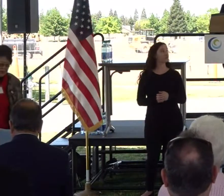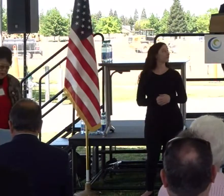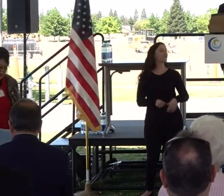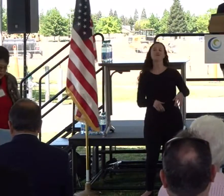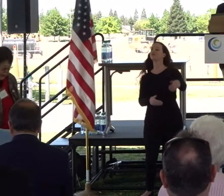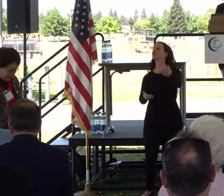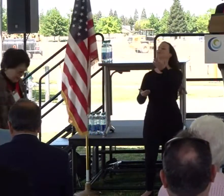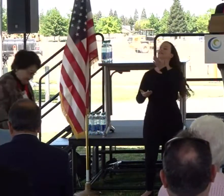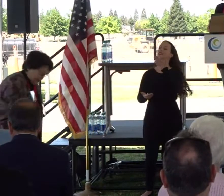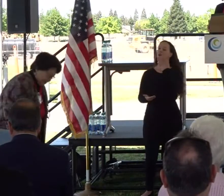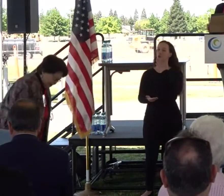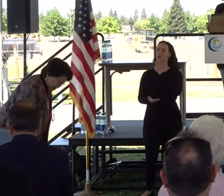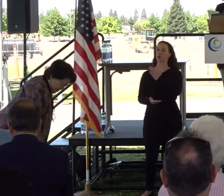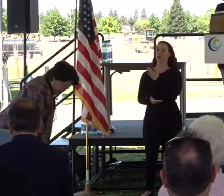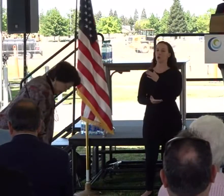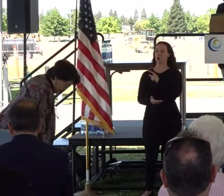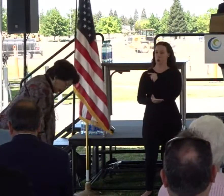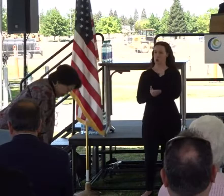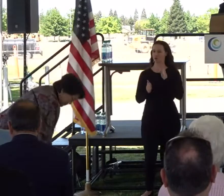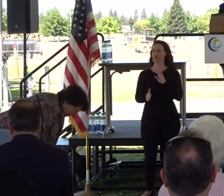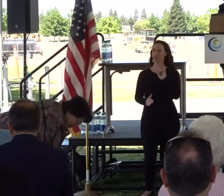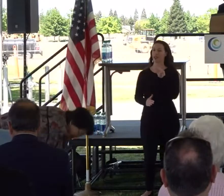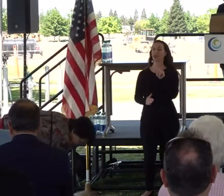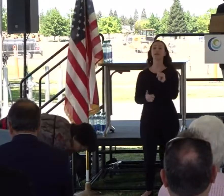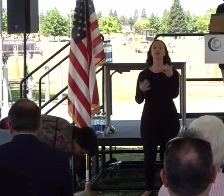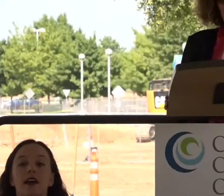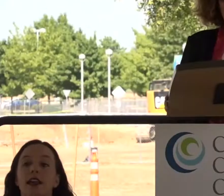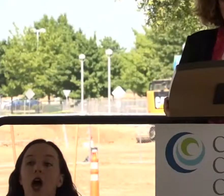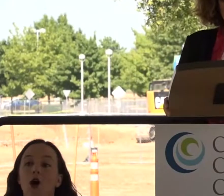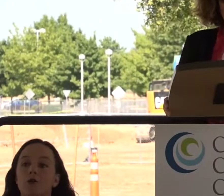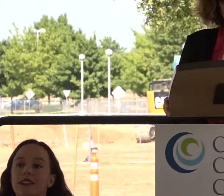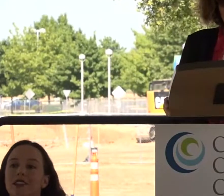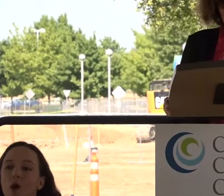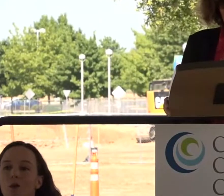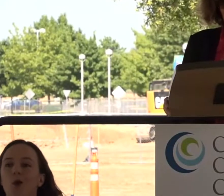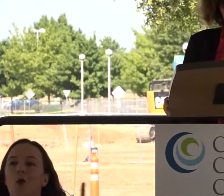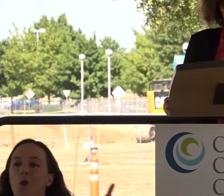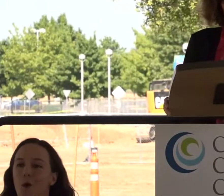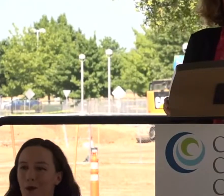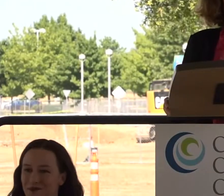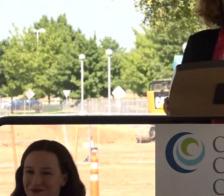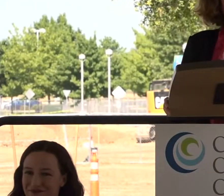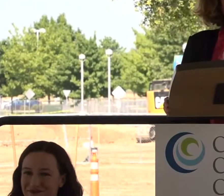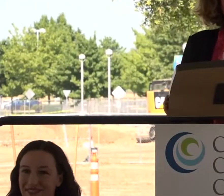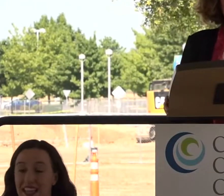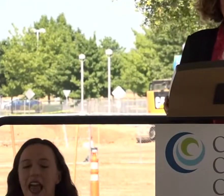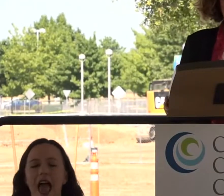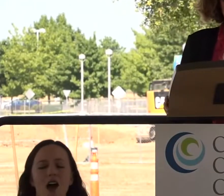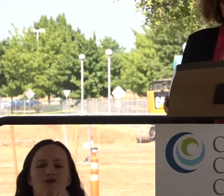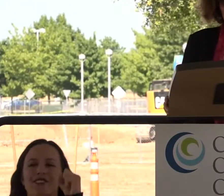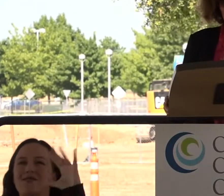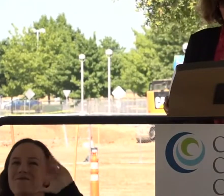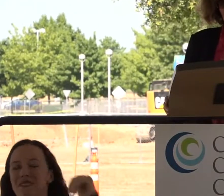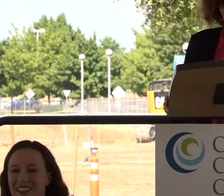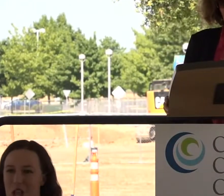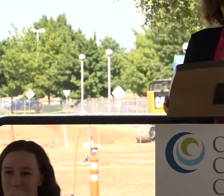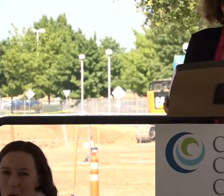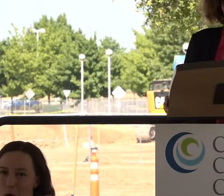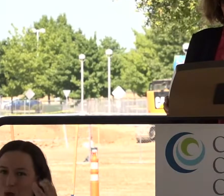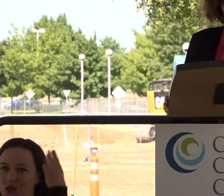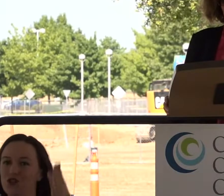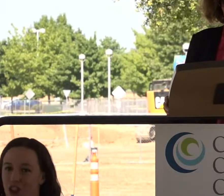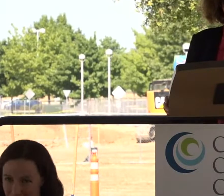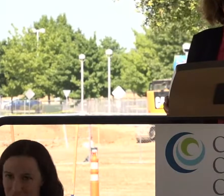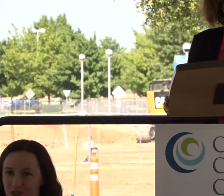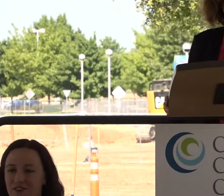Thank you, Trustee Aketa. And now, please help me welcome to the stage our amazing new Chancellor